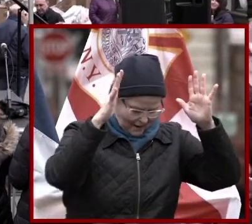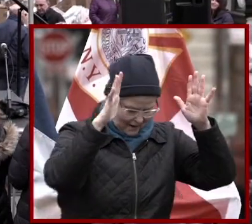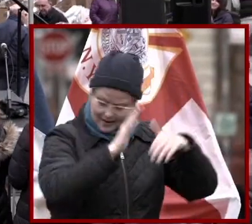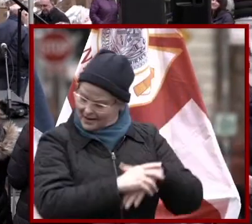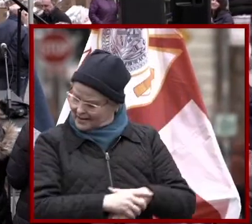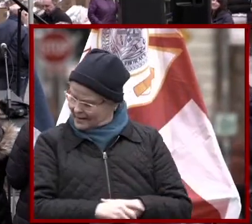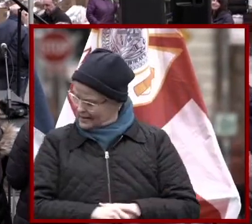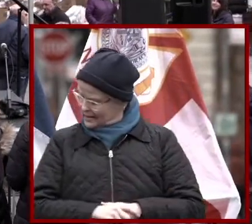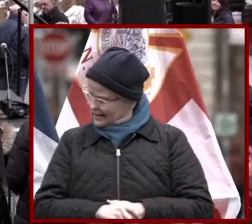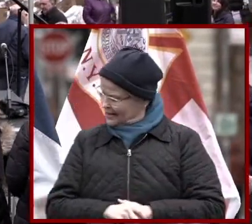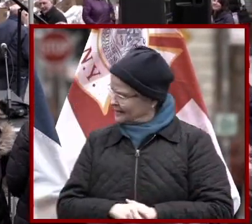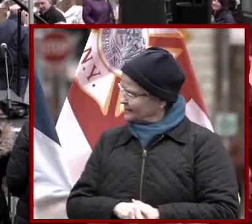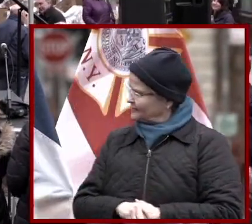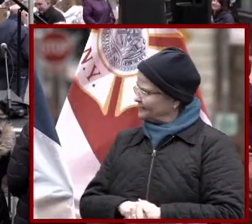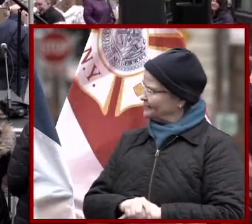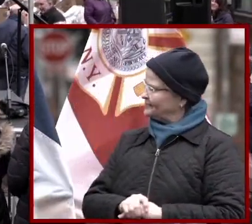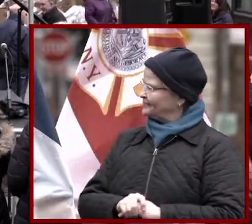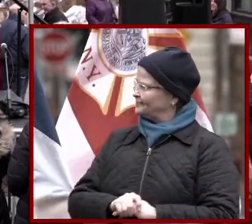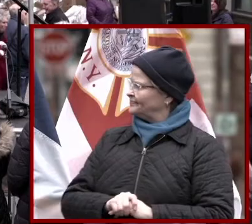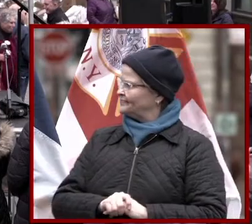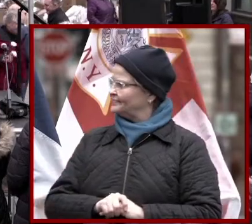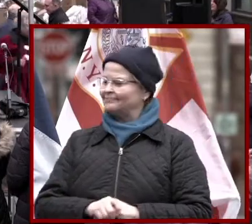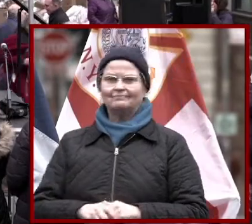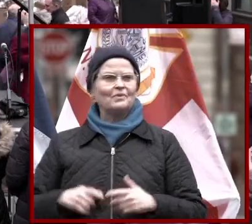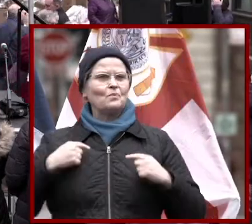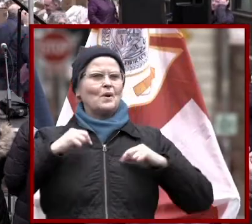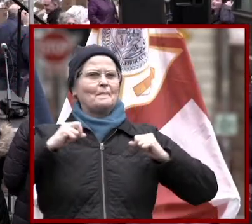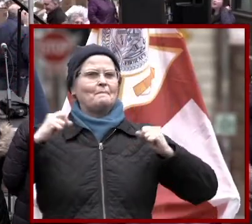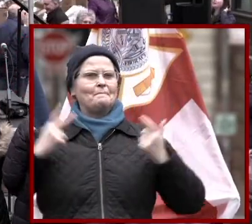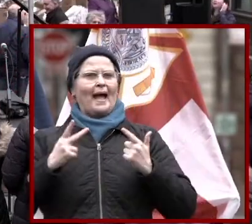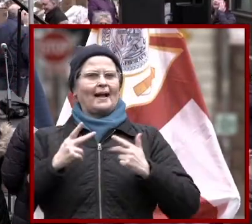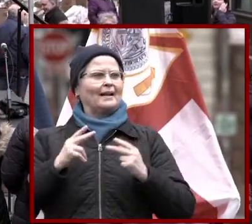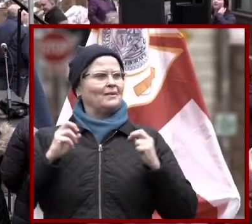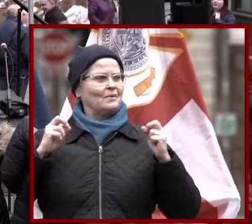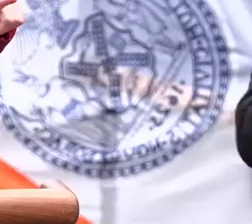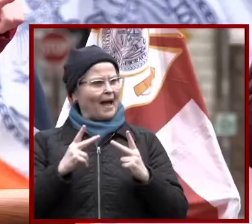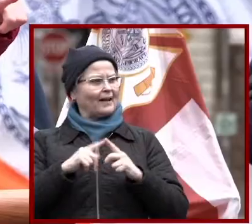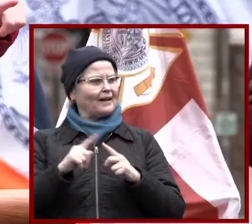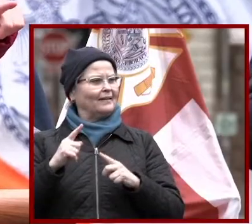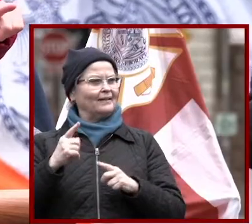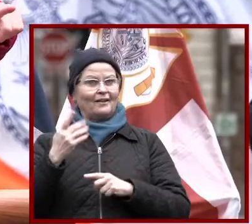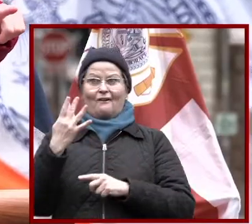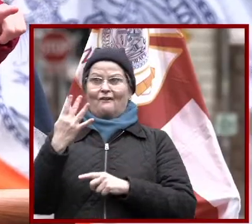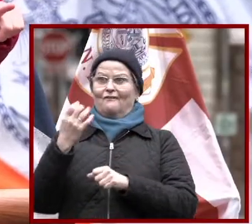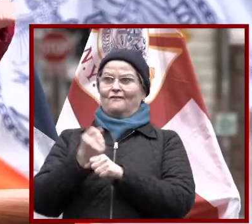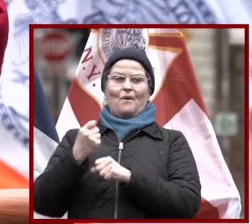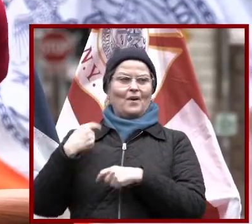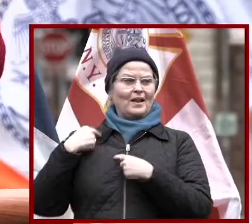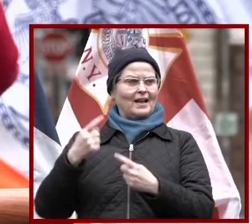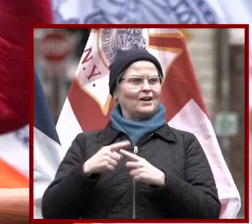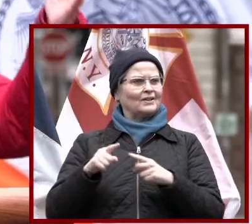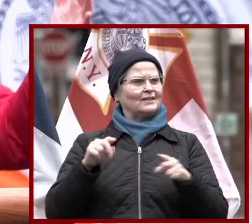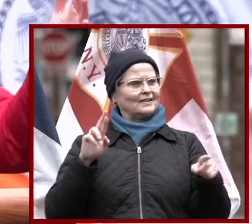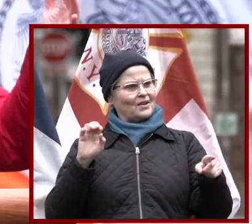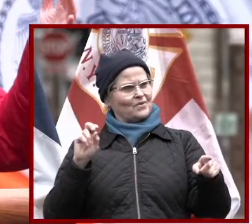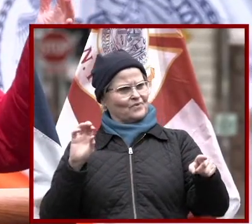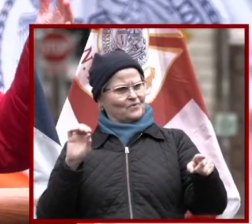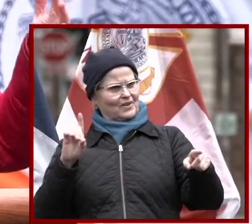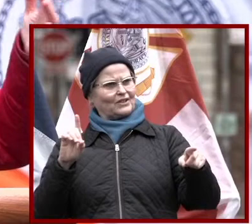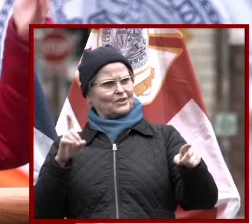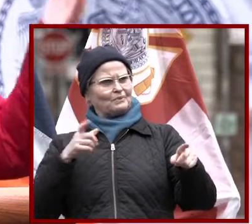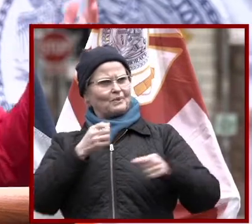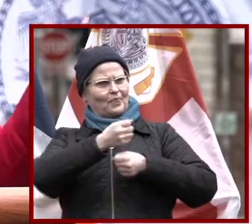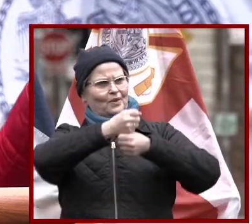girl! Oh, my God. We're back 4 years later. Oh, my God. Richard Jr., I can't even tell